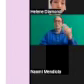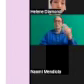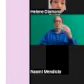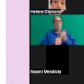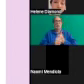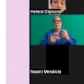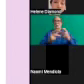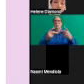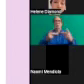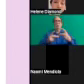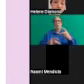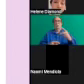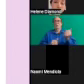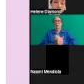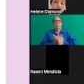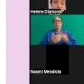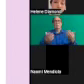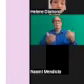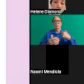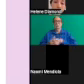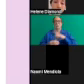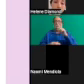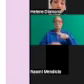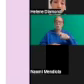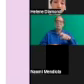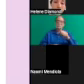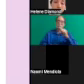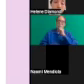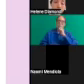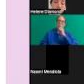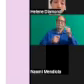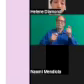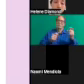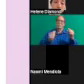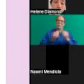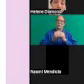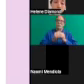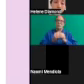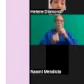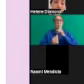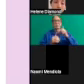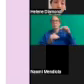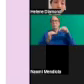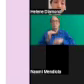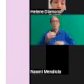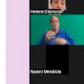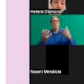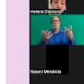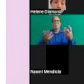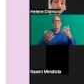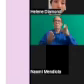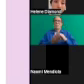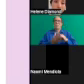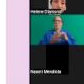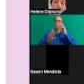that we contend with, and I think it's really at the heart of the paradigm that we